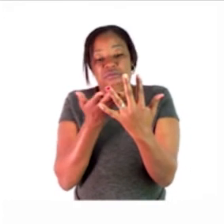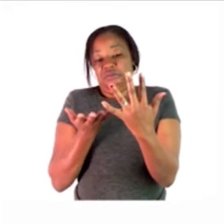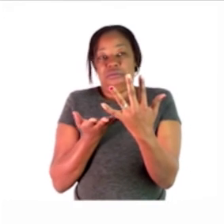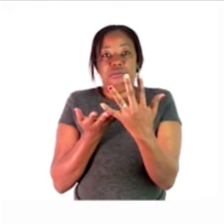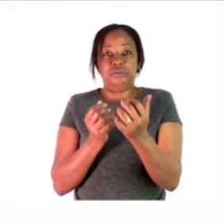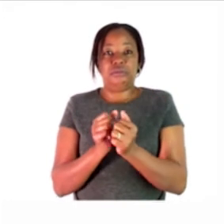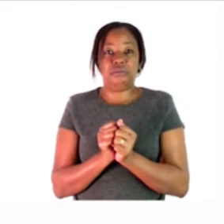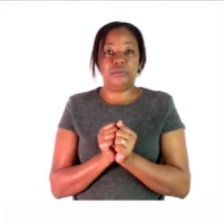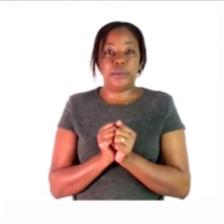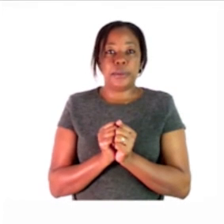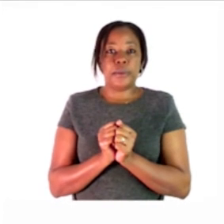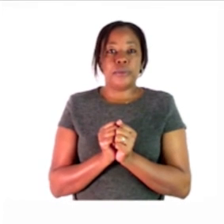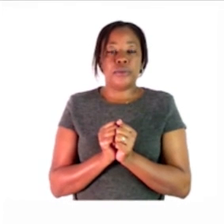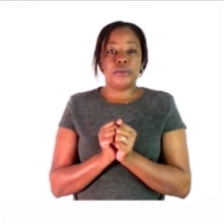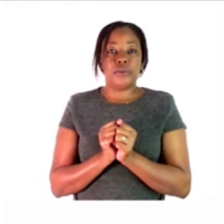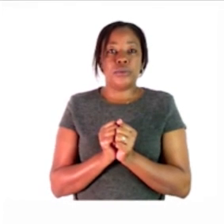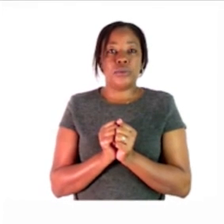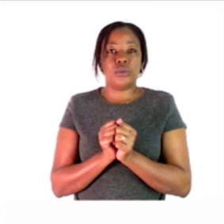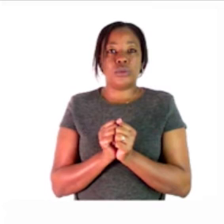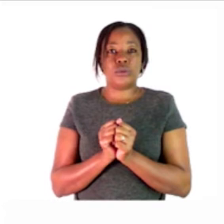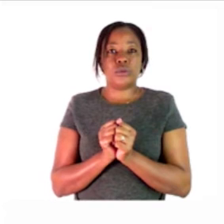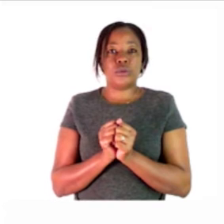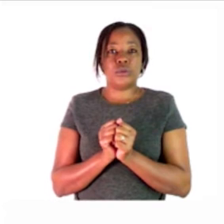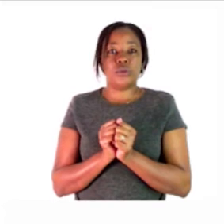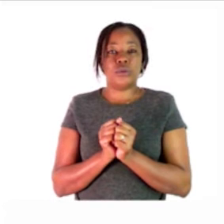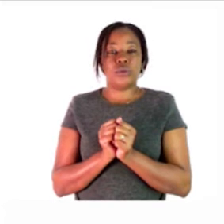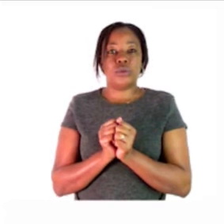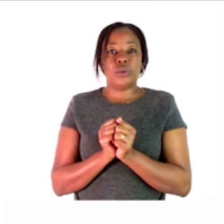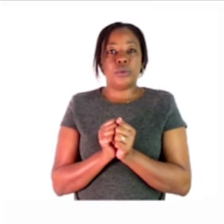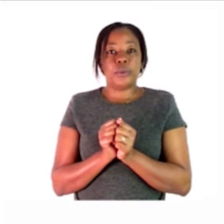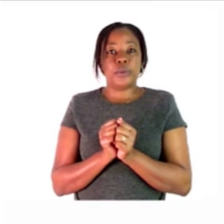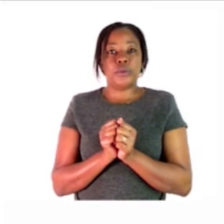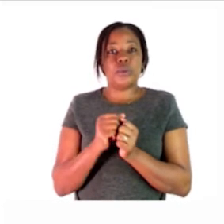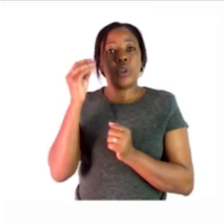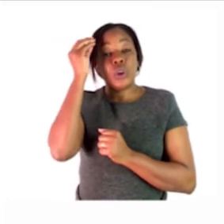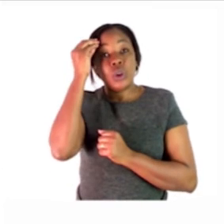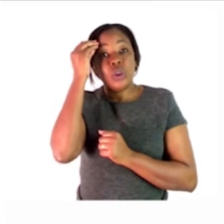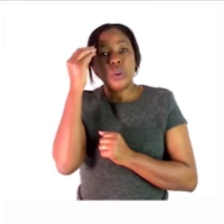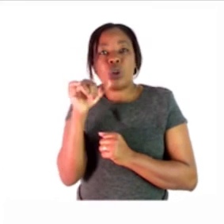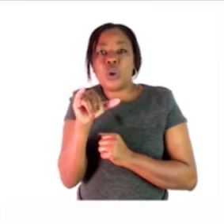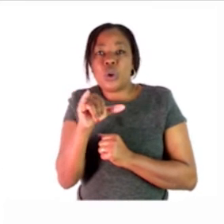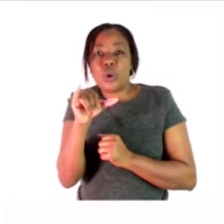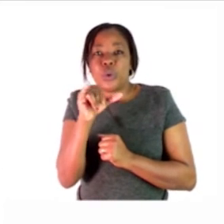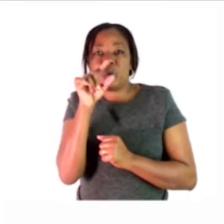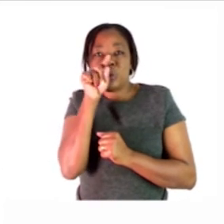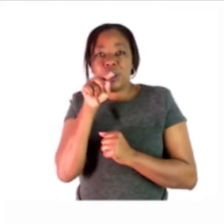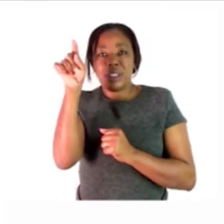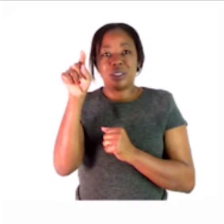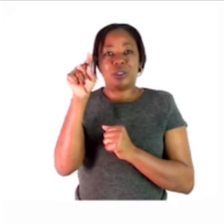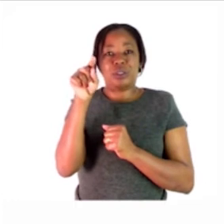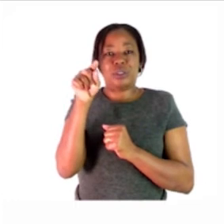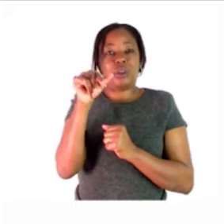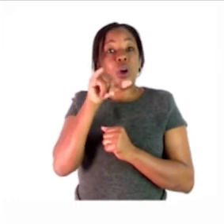will you know which word is the correct one, which I have to circle there to make my statements correct or to make my